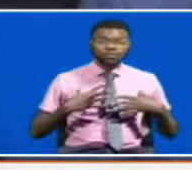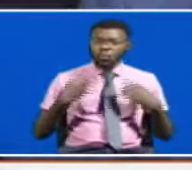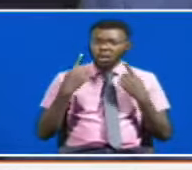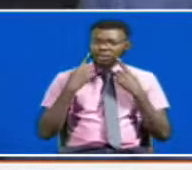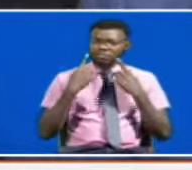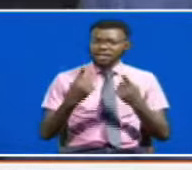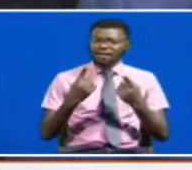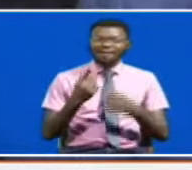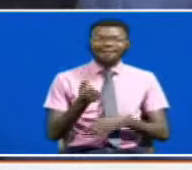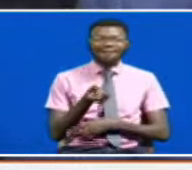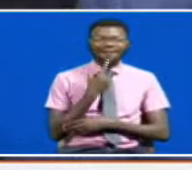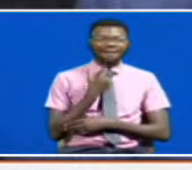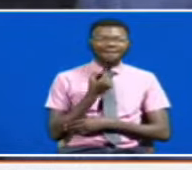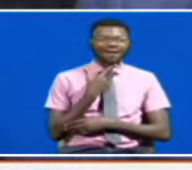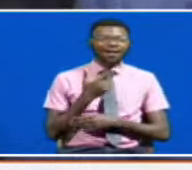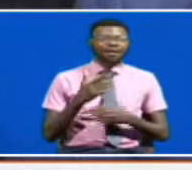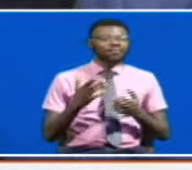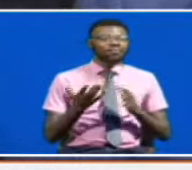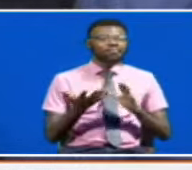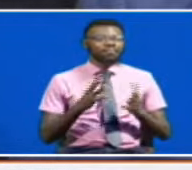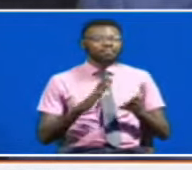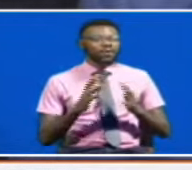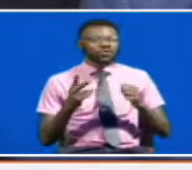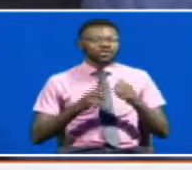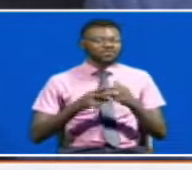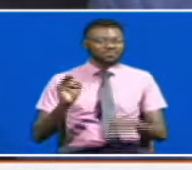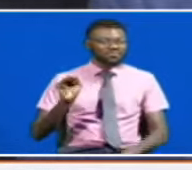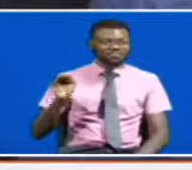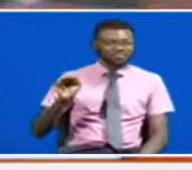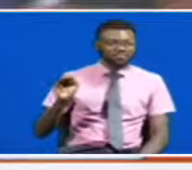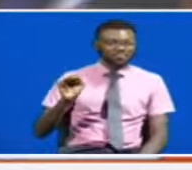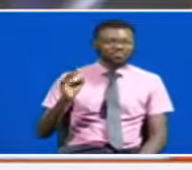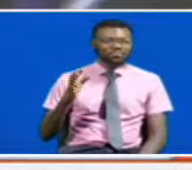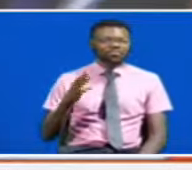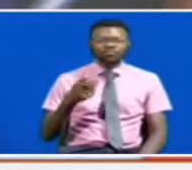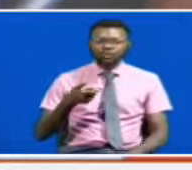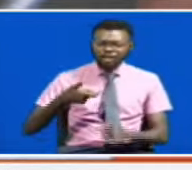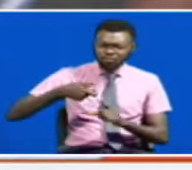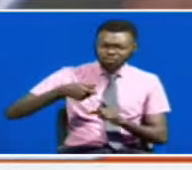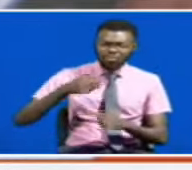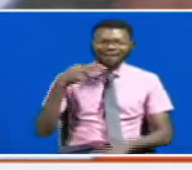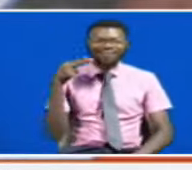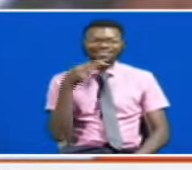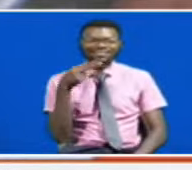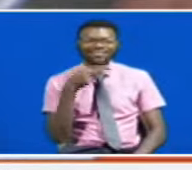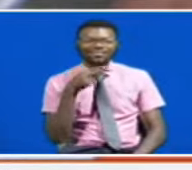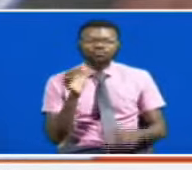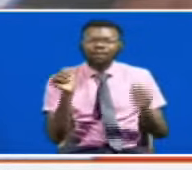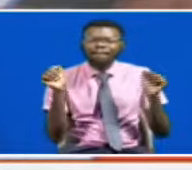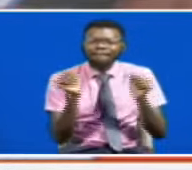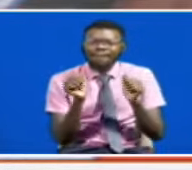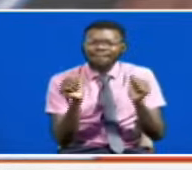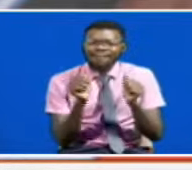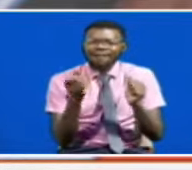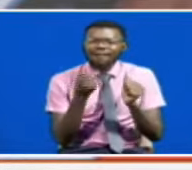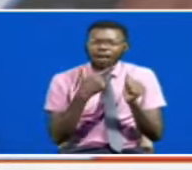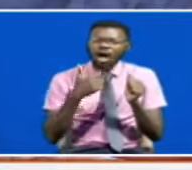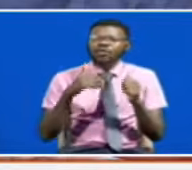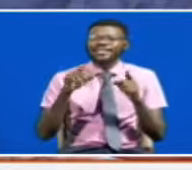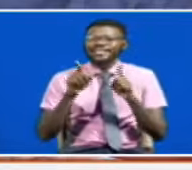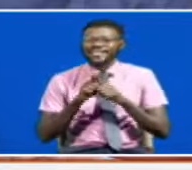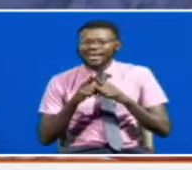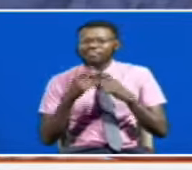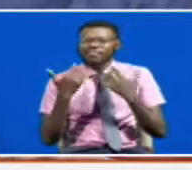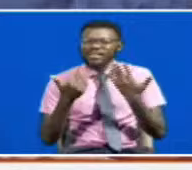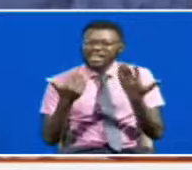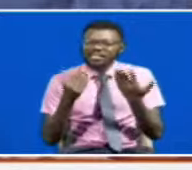pills, which accounts for about shilling 7 million, Colgate antibiotics, malaria medicine, and other beauty products.